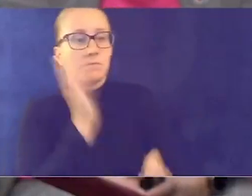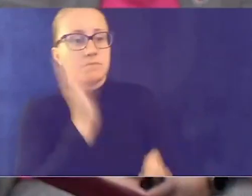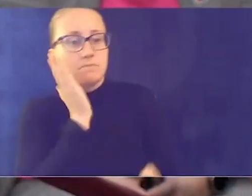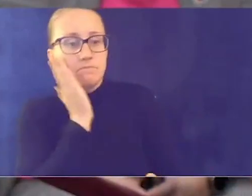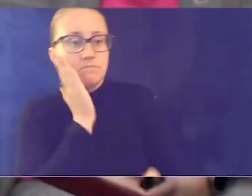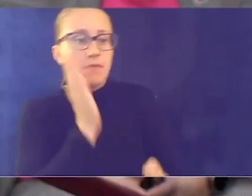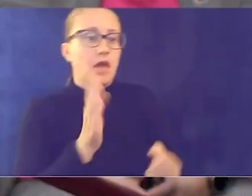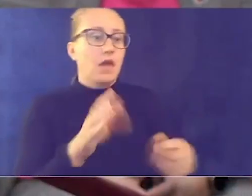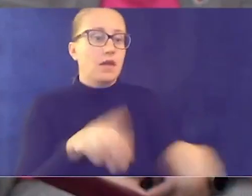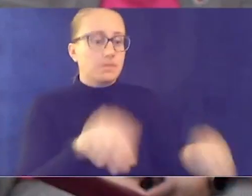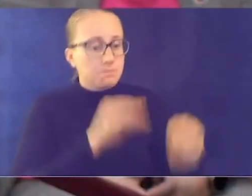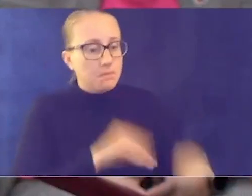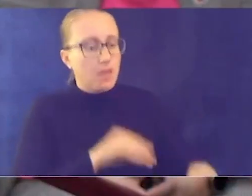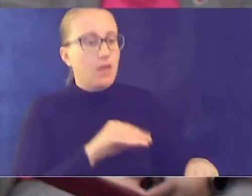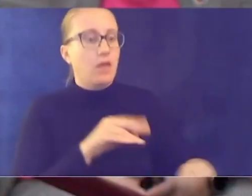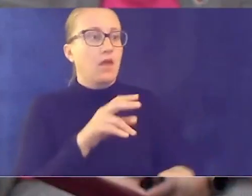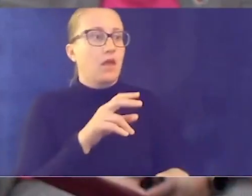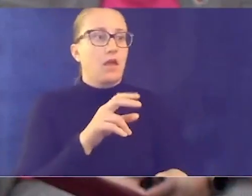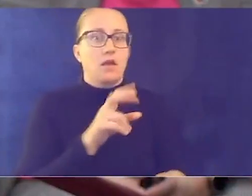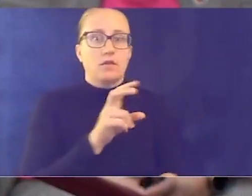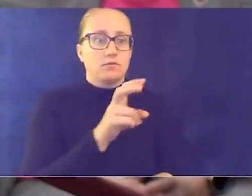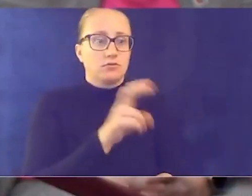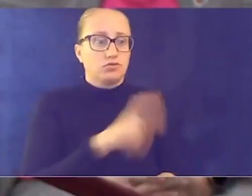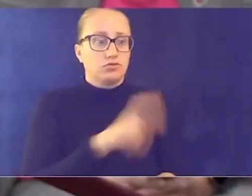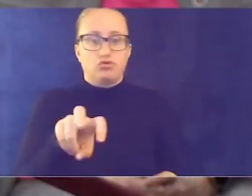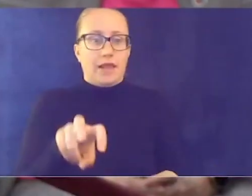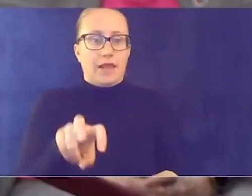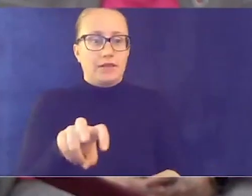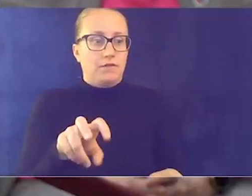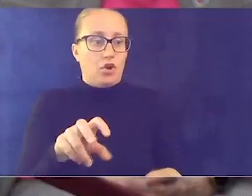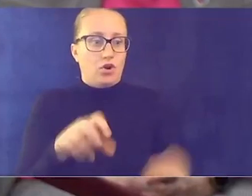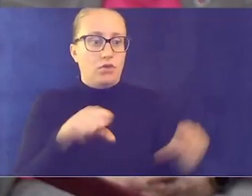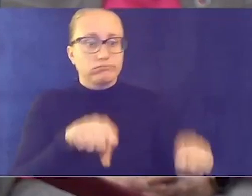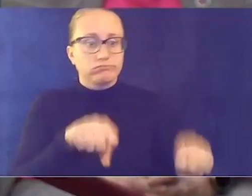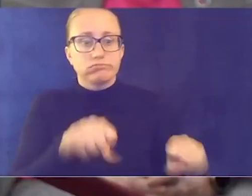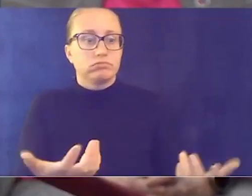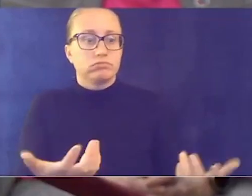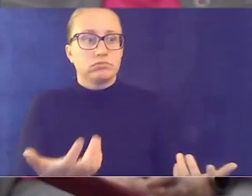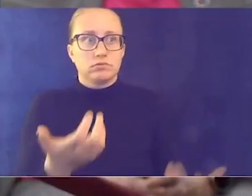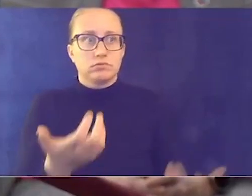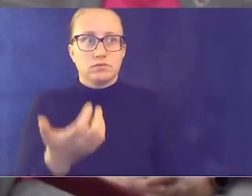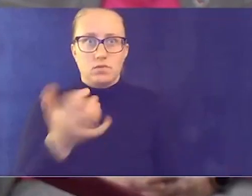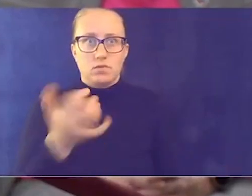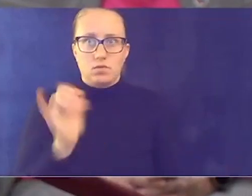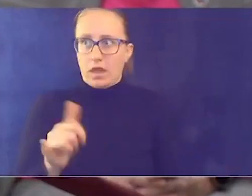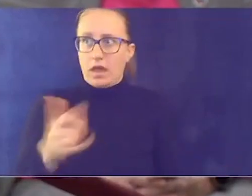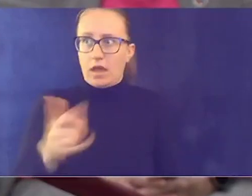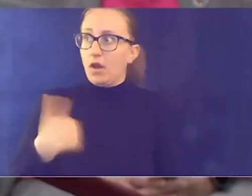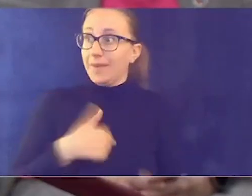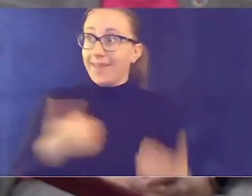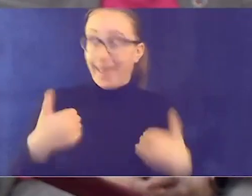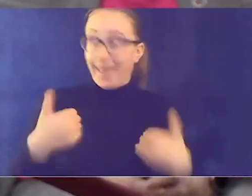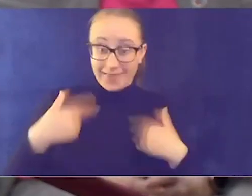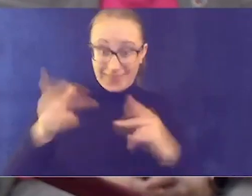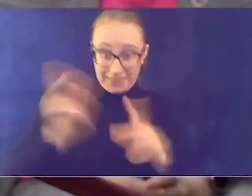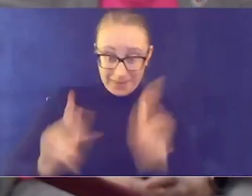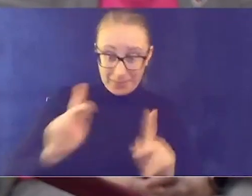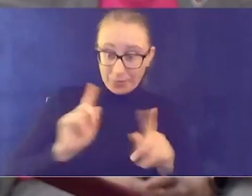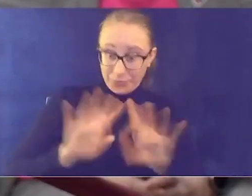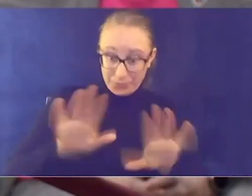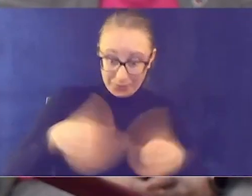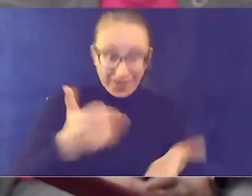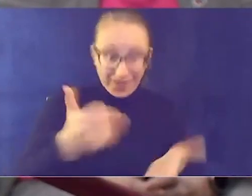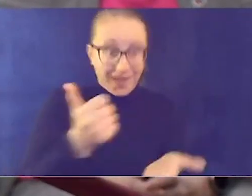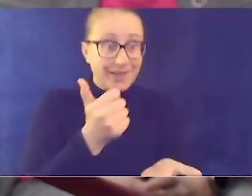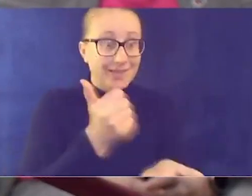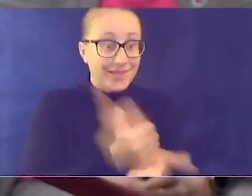facility. So we were able, as a State Veterans Home program, to come up with the bodies to provide the care, but sadly, CMS did not recognize